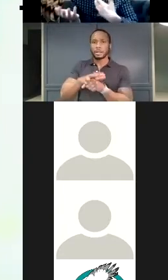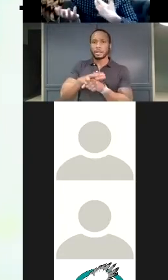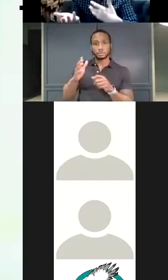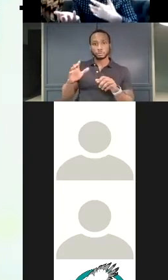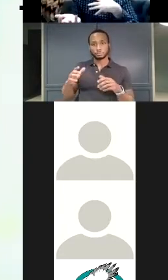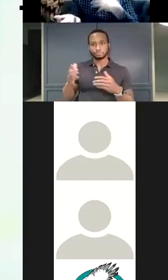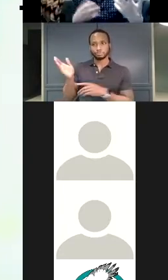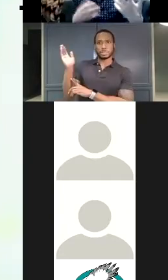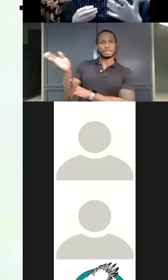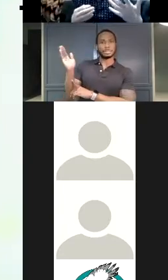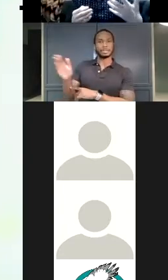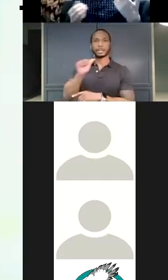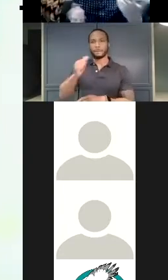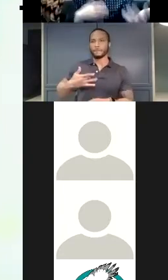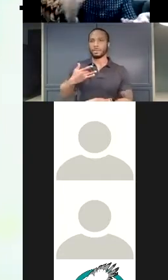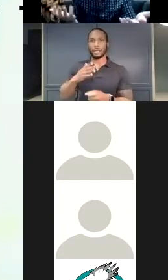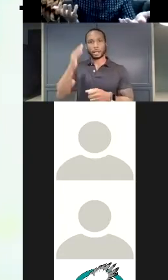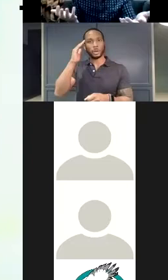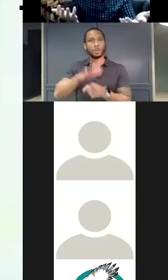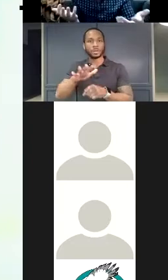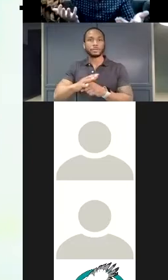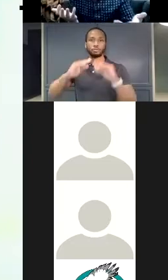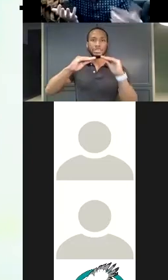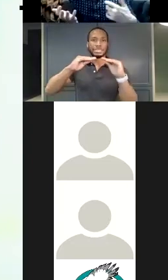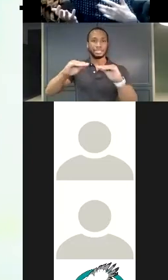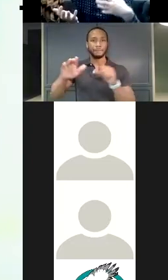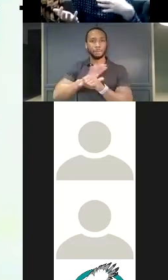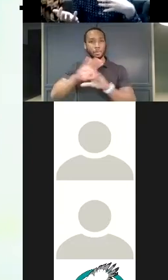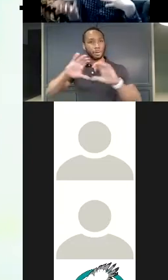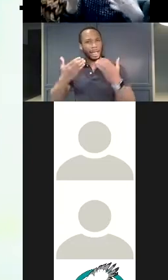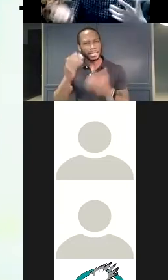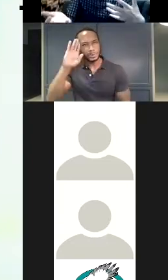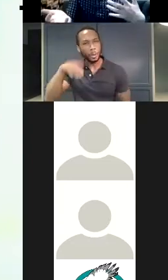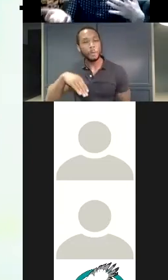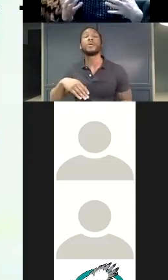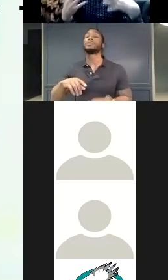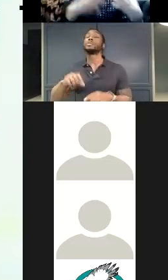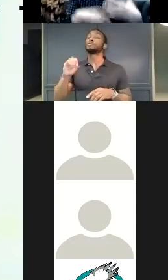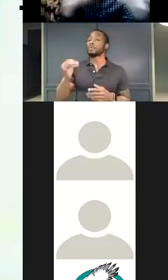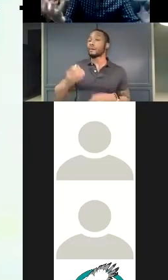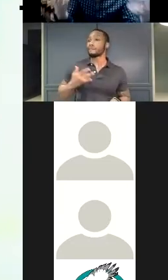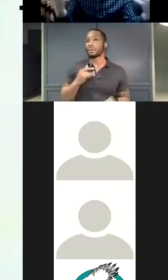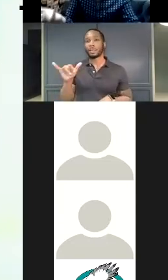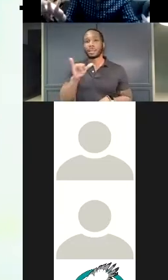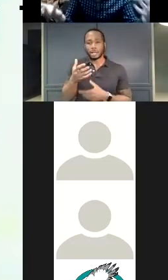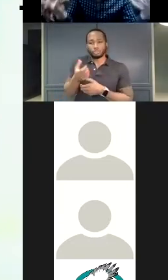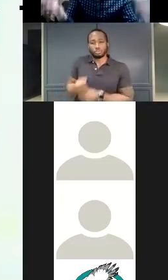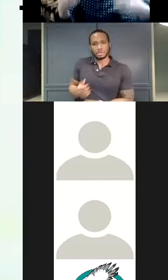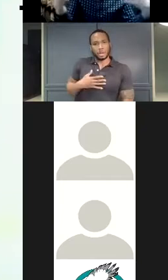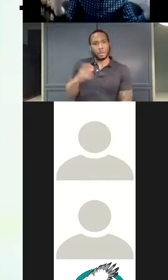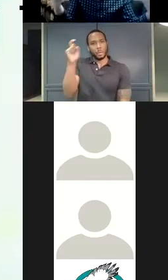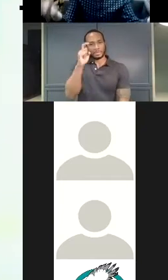I don't feel like I know enough about it to like teach a class on it, So I feel like I trust the wisdom in the room.